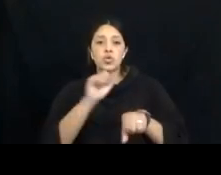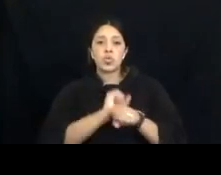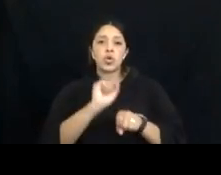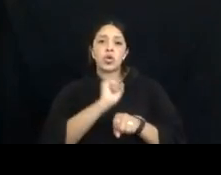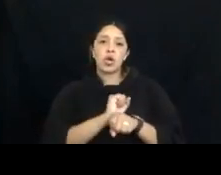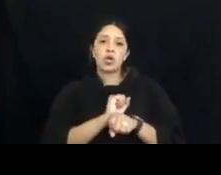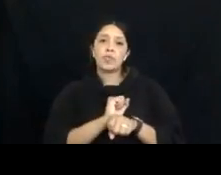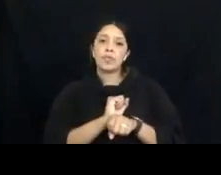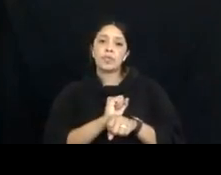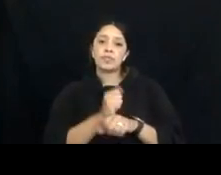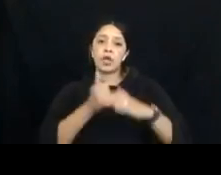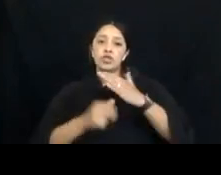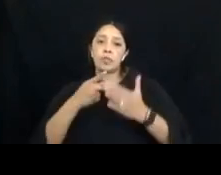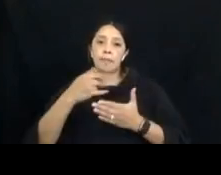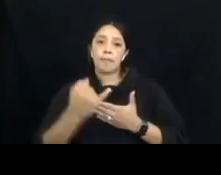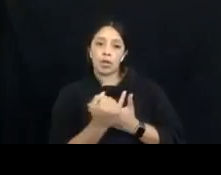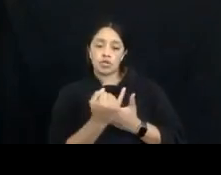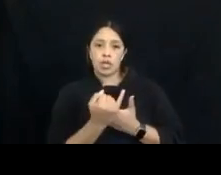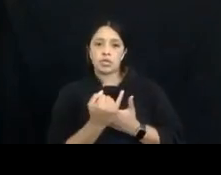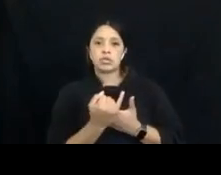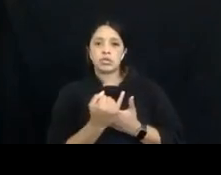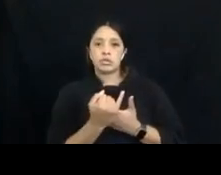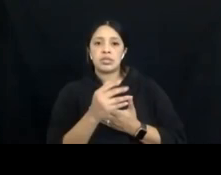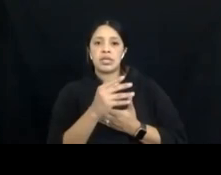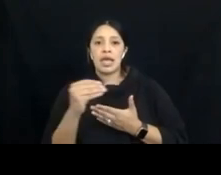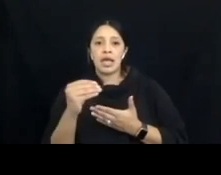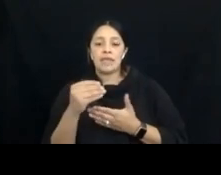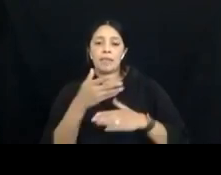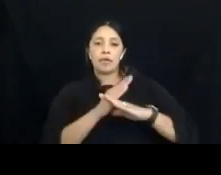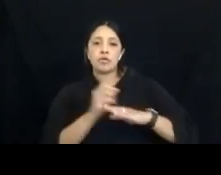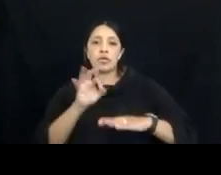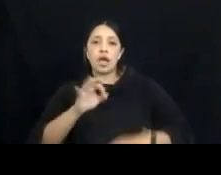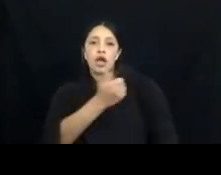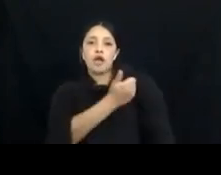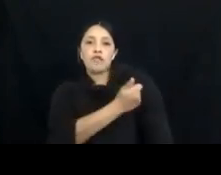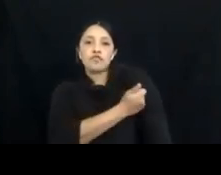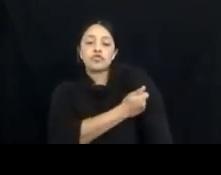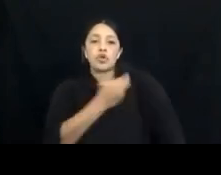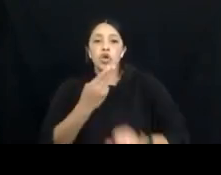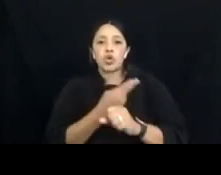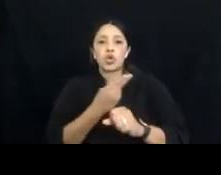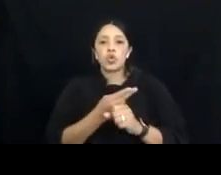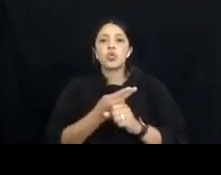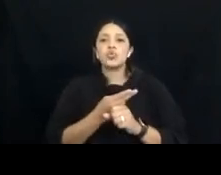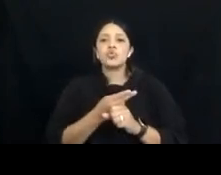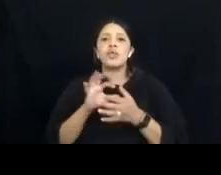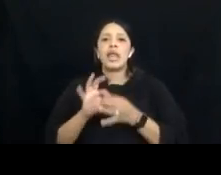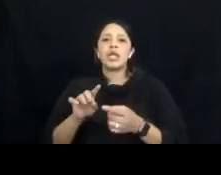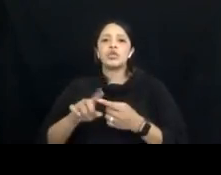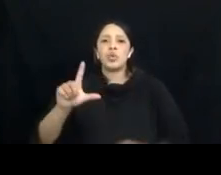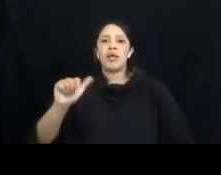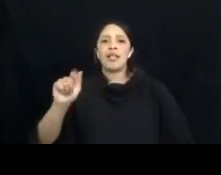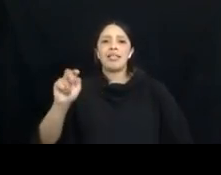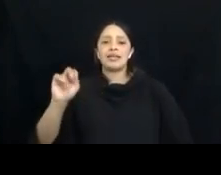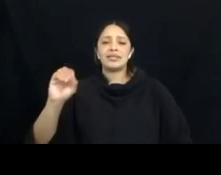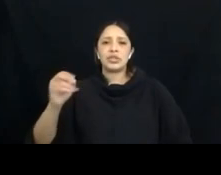Export and on the prevention of drug use among Latino youth and adolescents